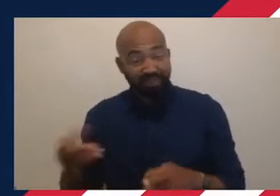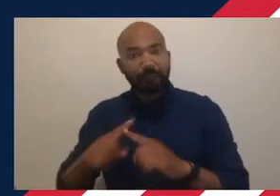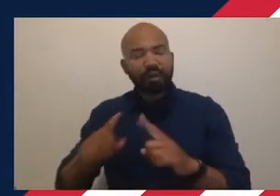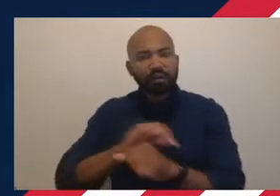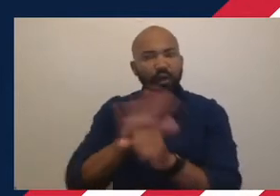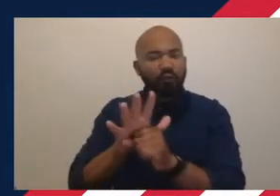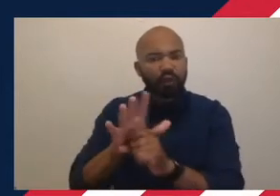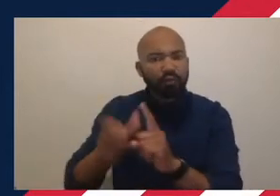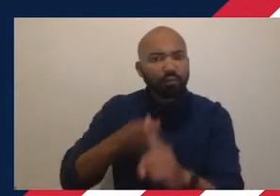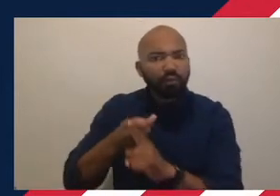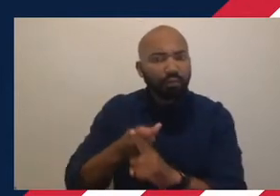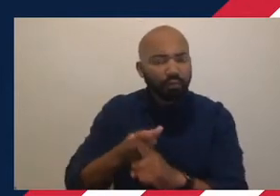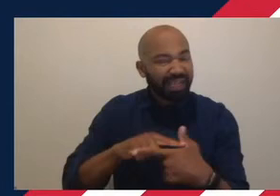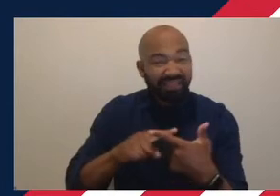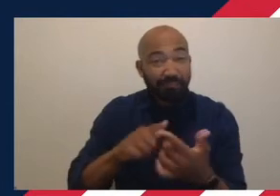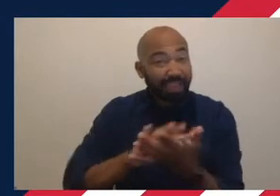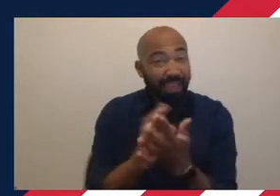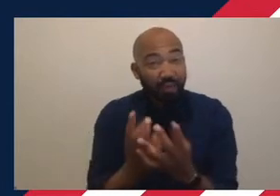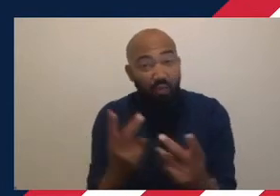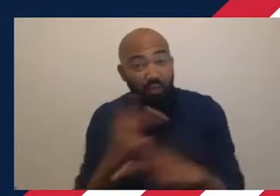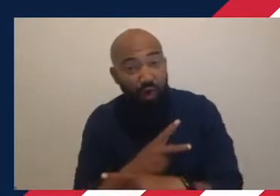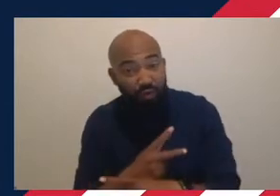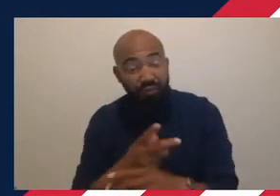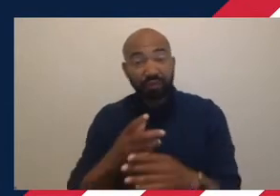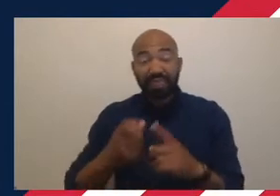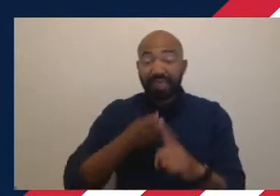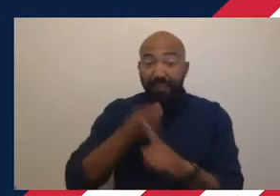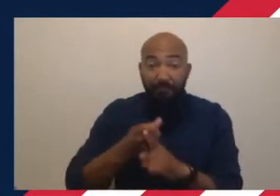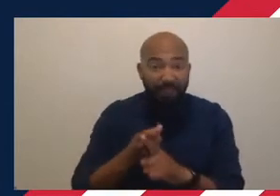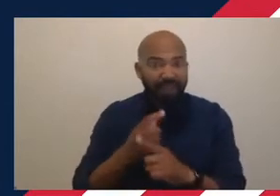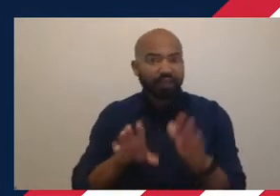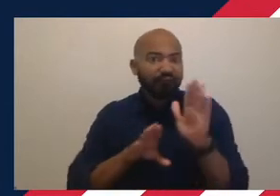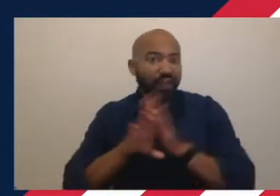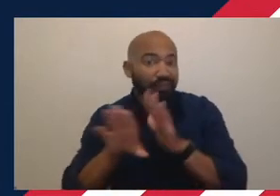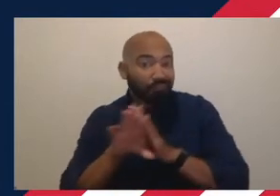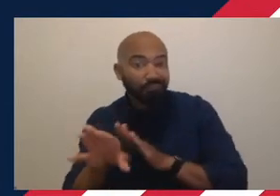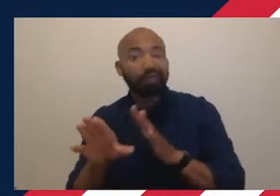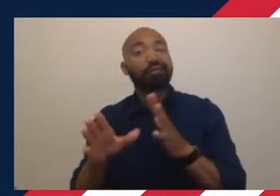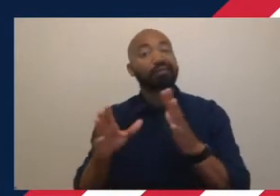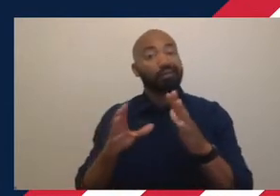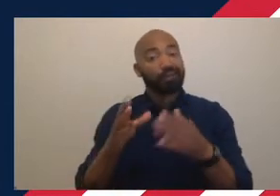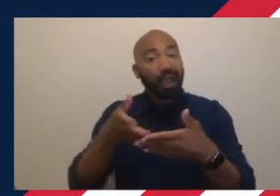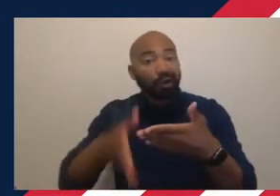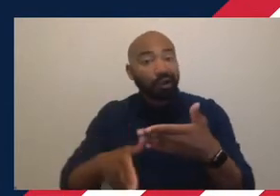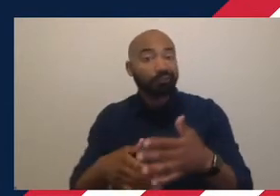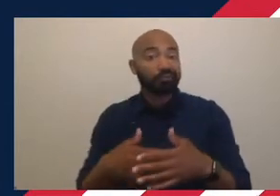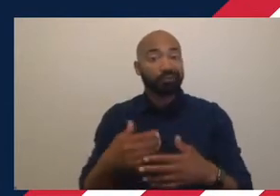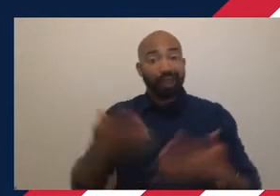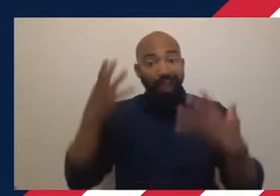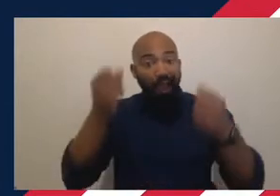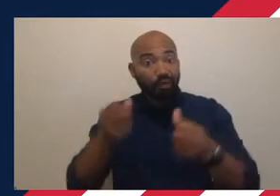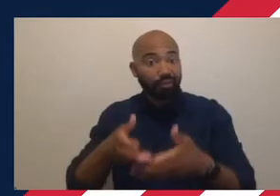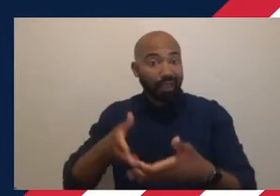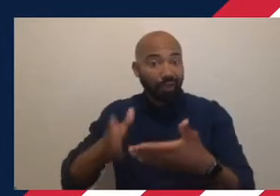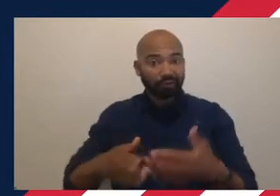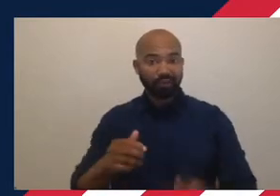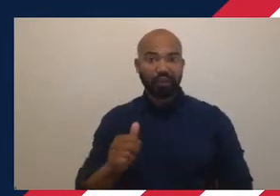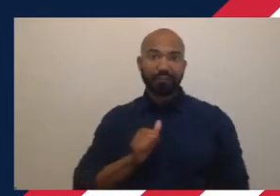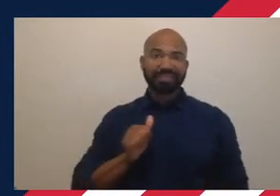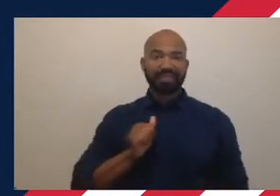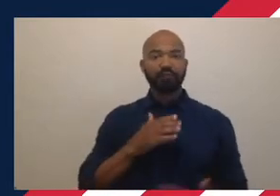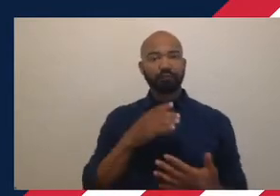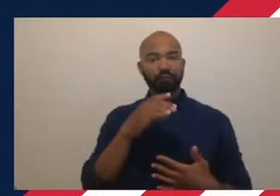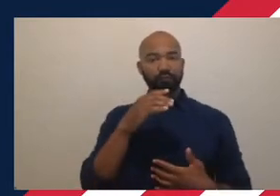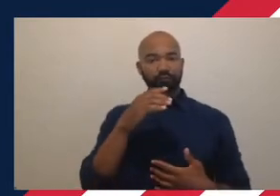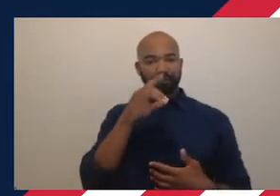outcomes, that will further widen development outcomes. And as a pediatrician, I'm most concerned,